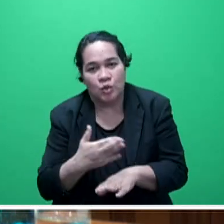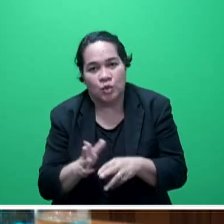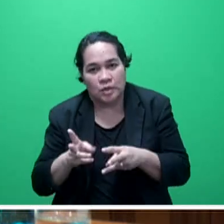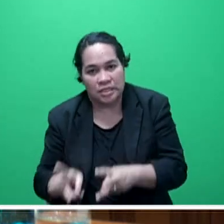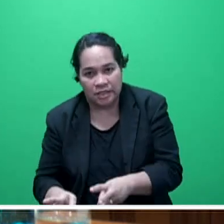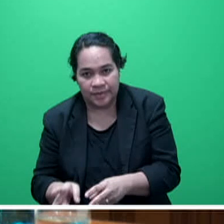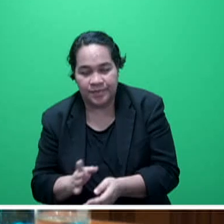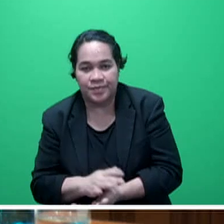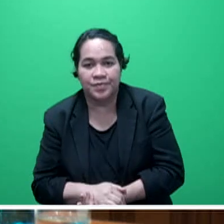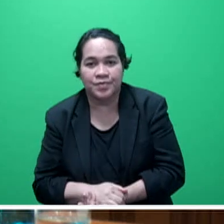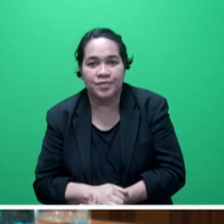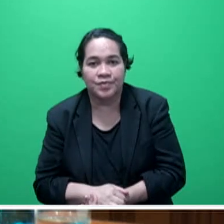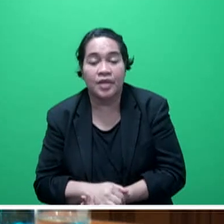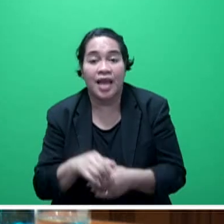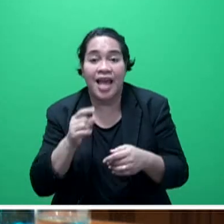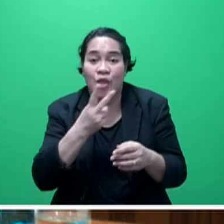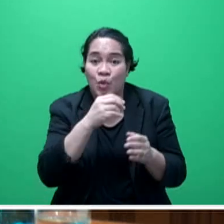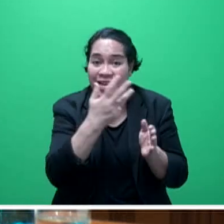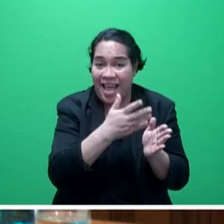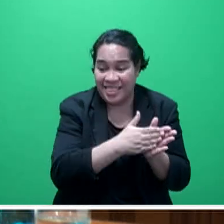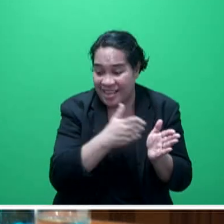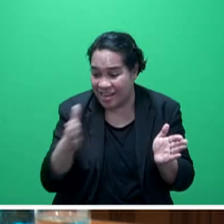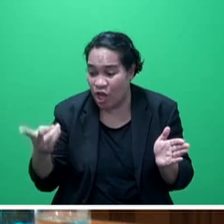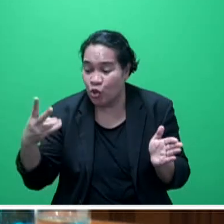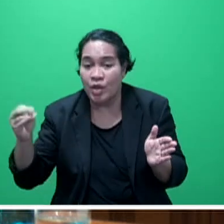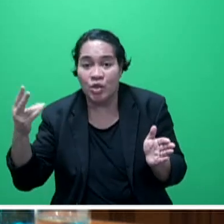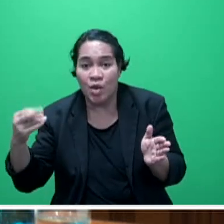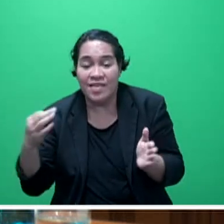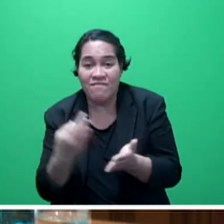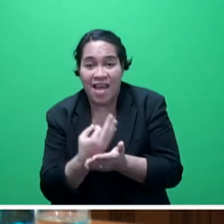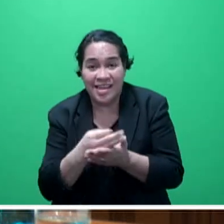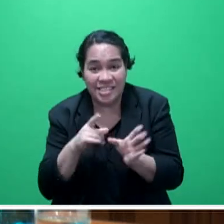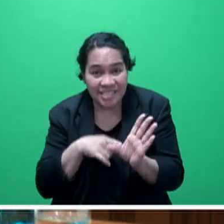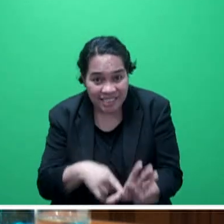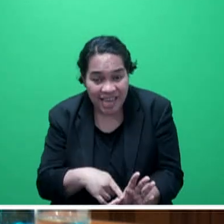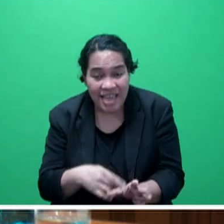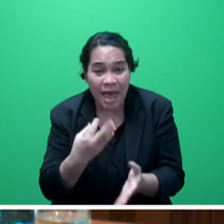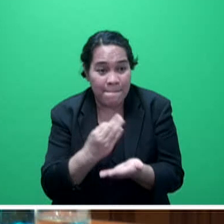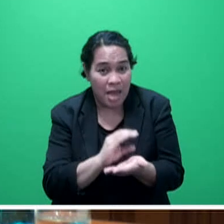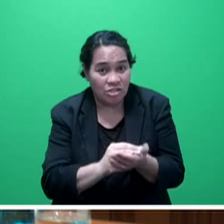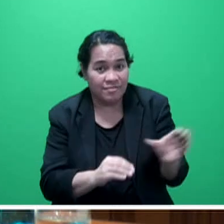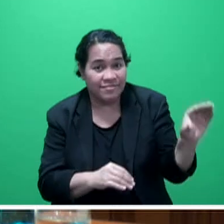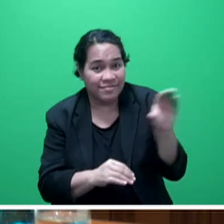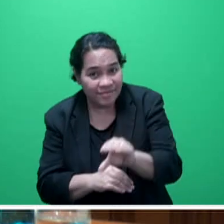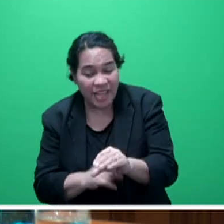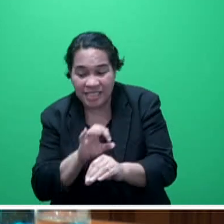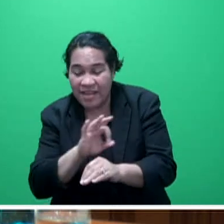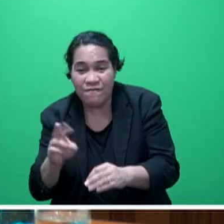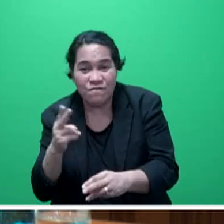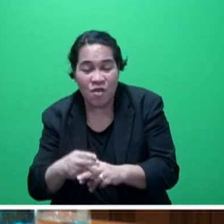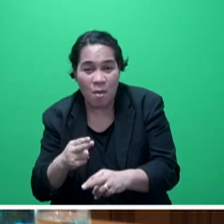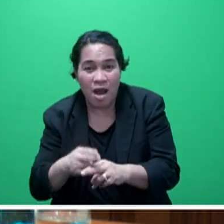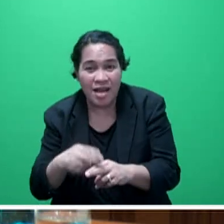Mr. Speaker, sir, in the 2019-2020 financial year, the budget allocation for the informal settlement upgrade